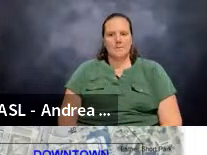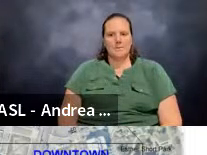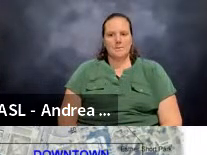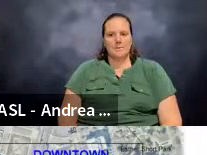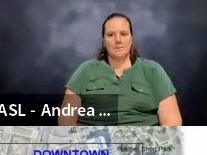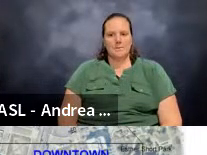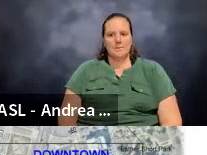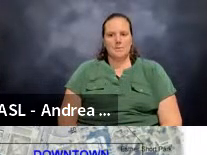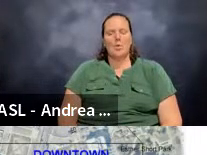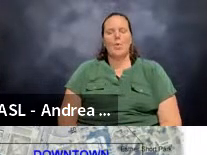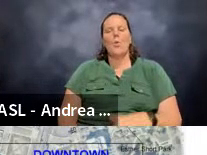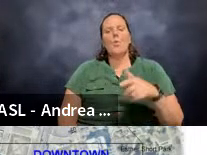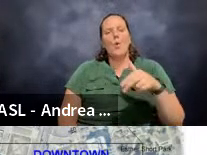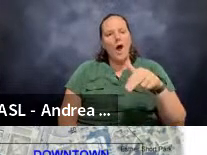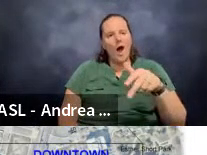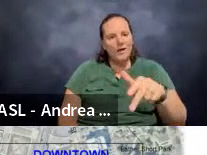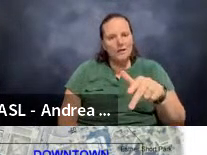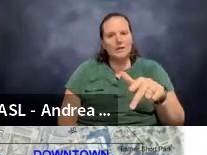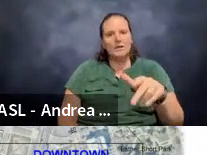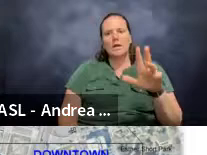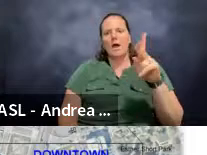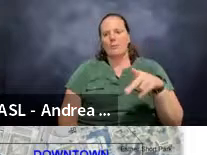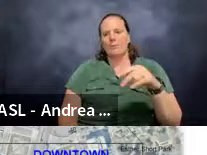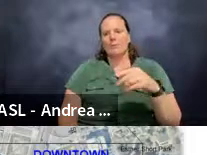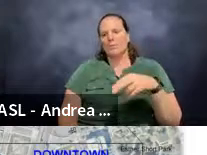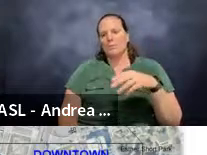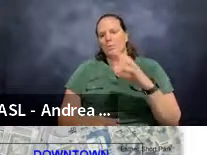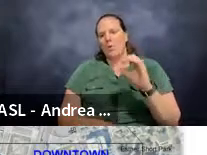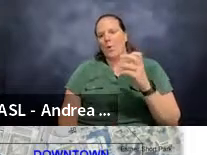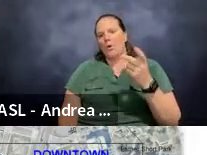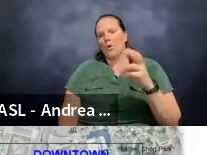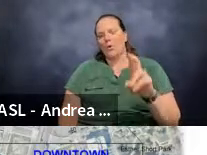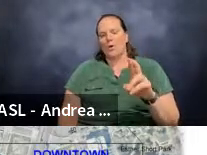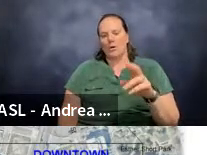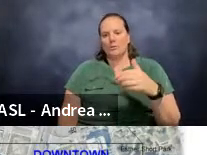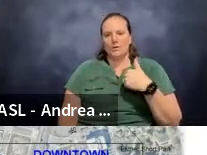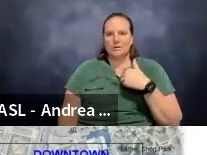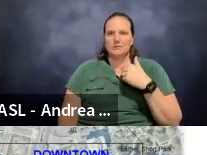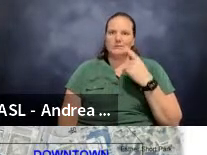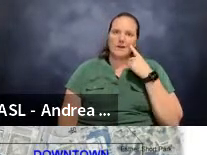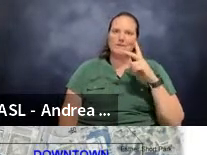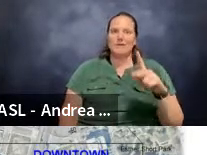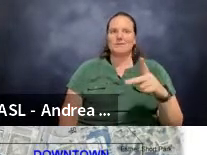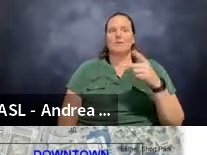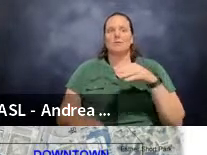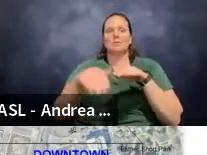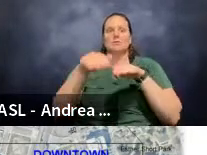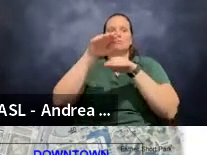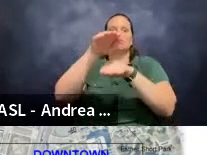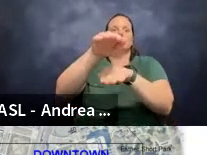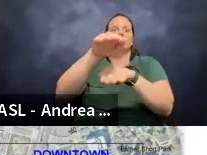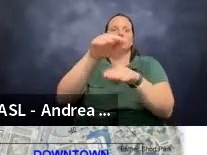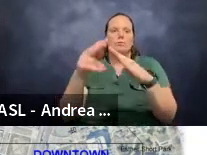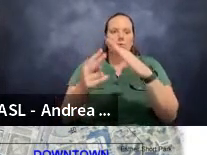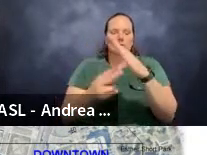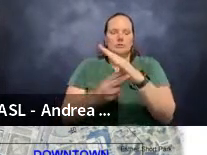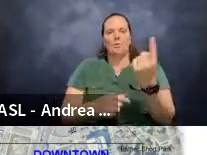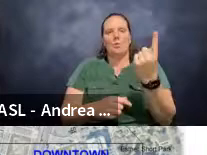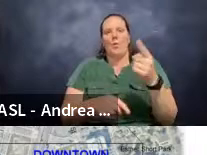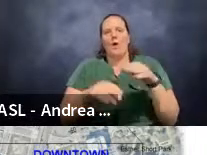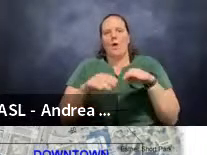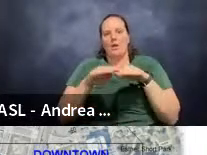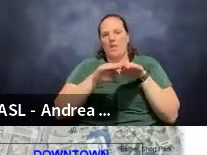input on all the different configurations, so we're still carrying the double-decker bridge option as well as the single level bridge